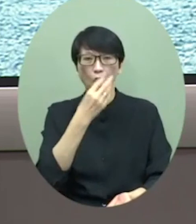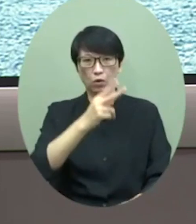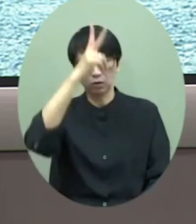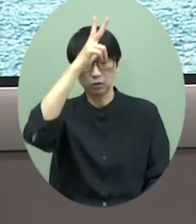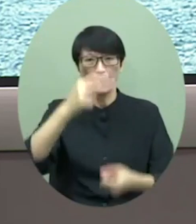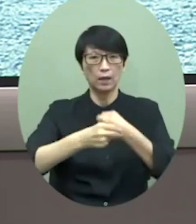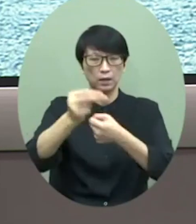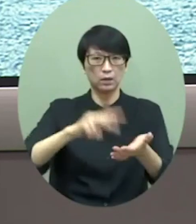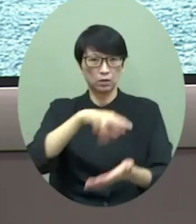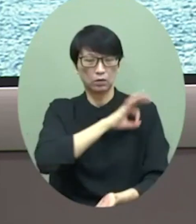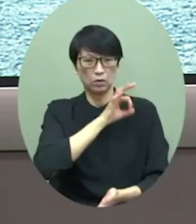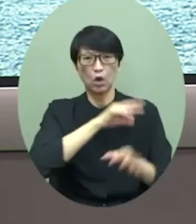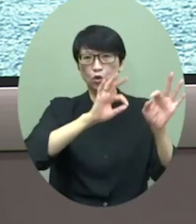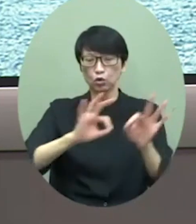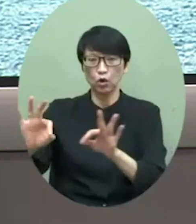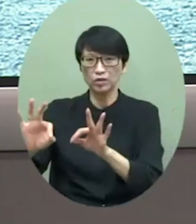interest.